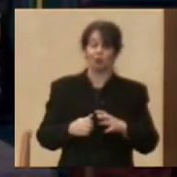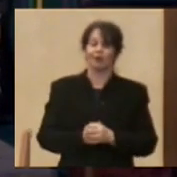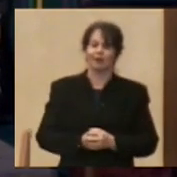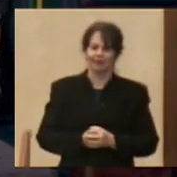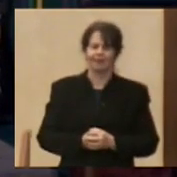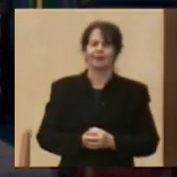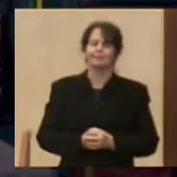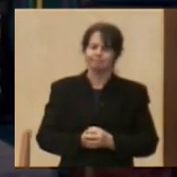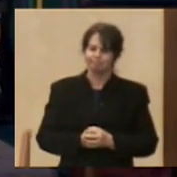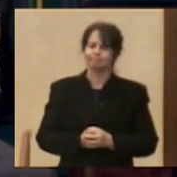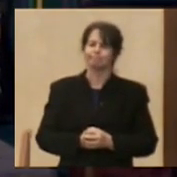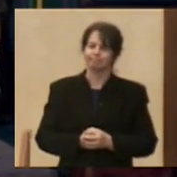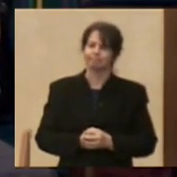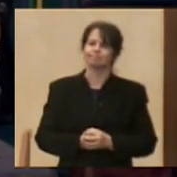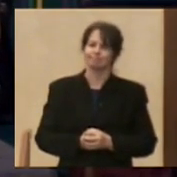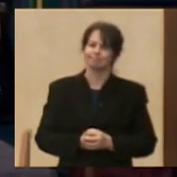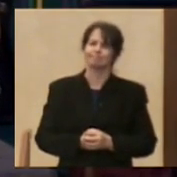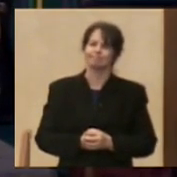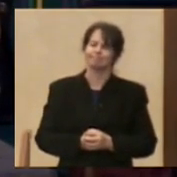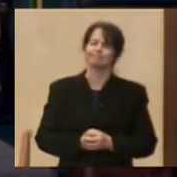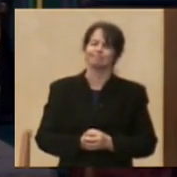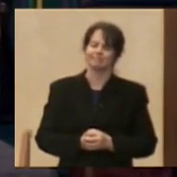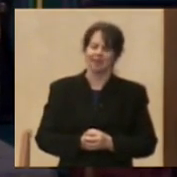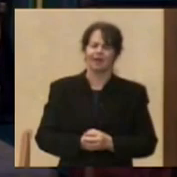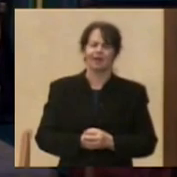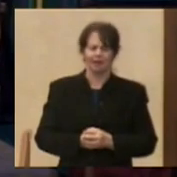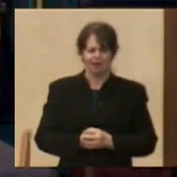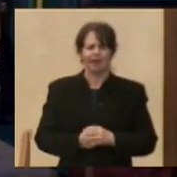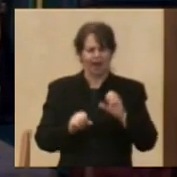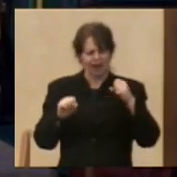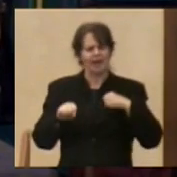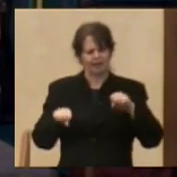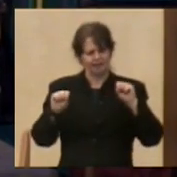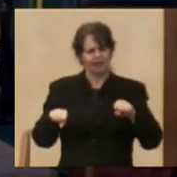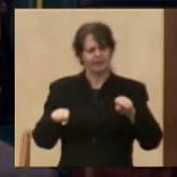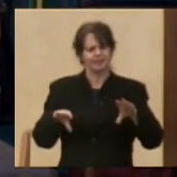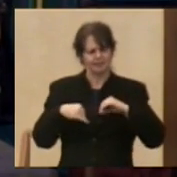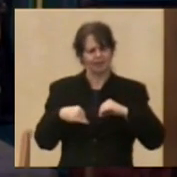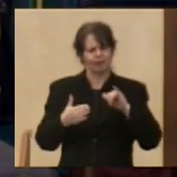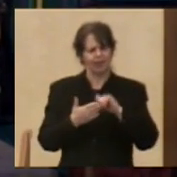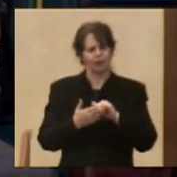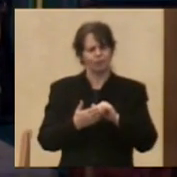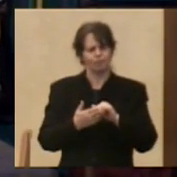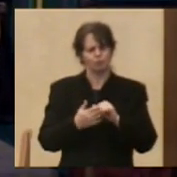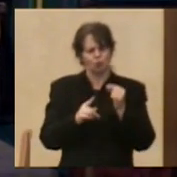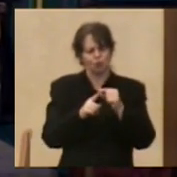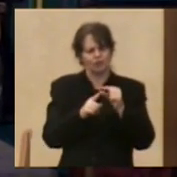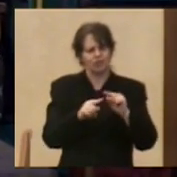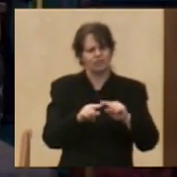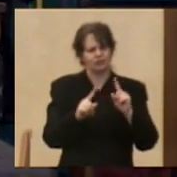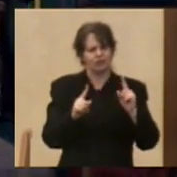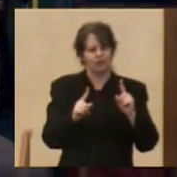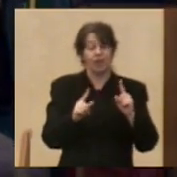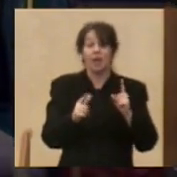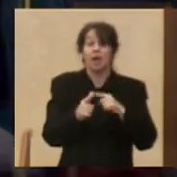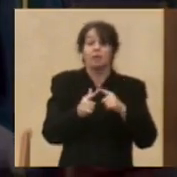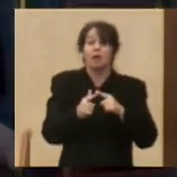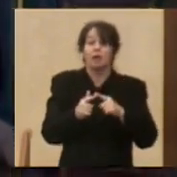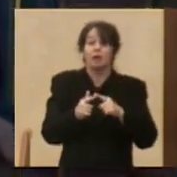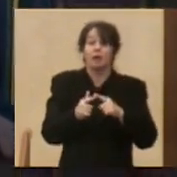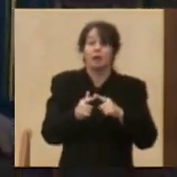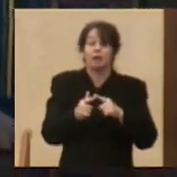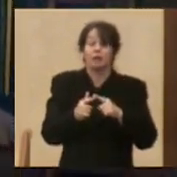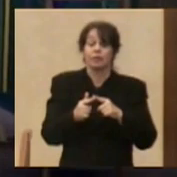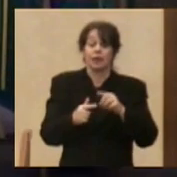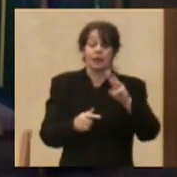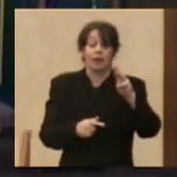Yeah, maybe that's the kind of way I can take that word a little bit differently. Oh, and then she had that Martin